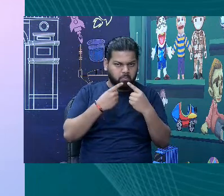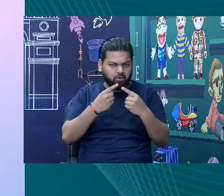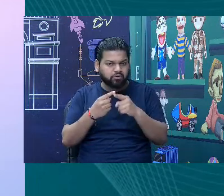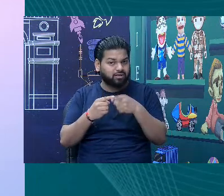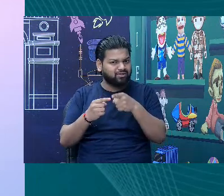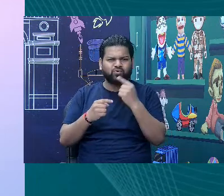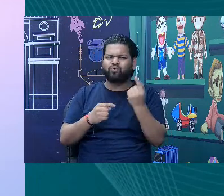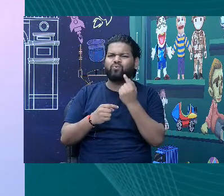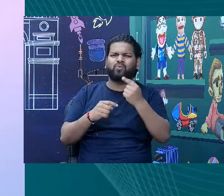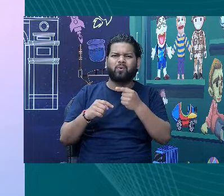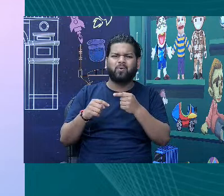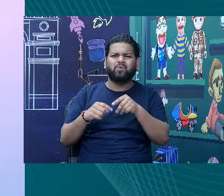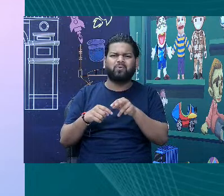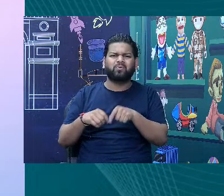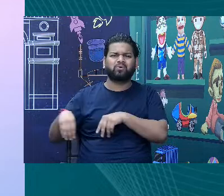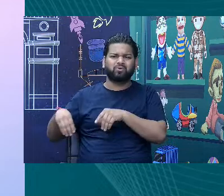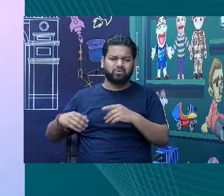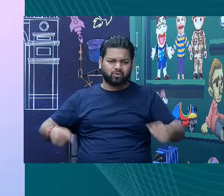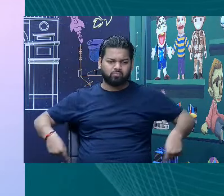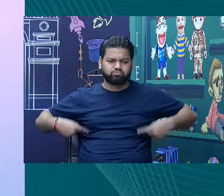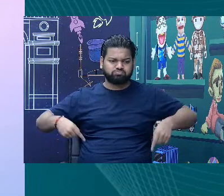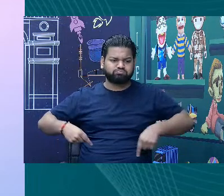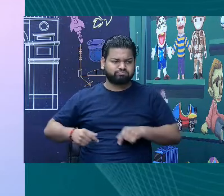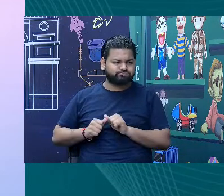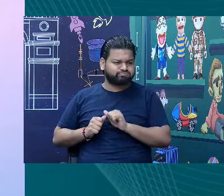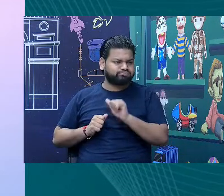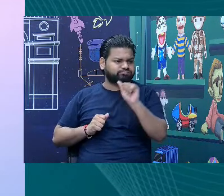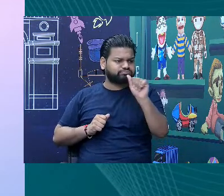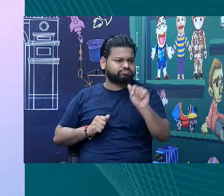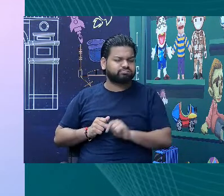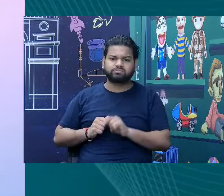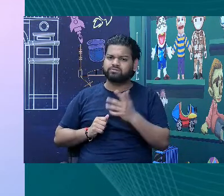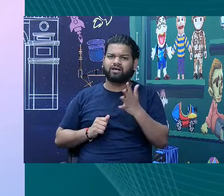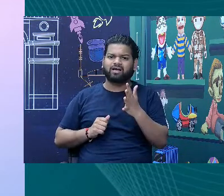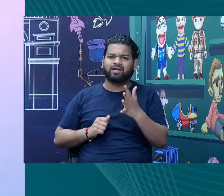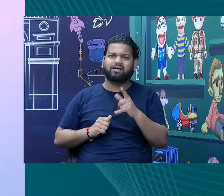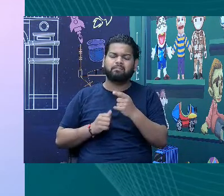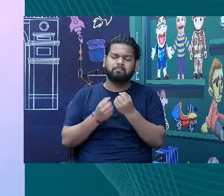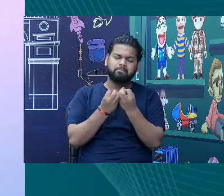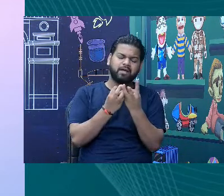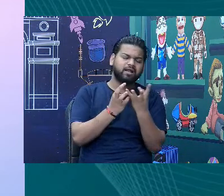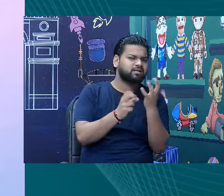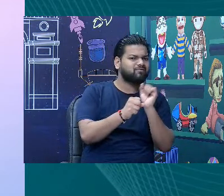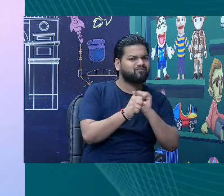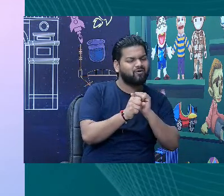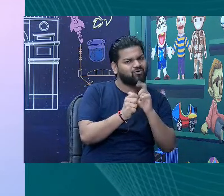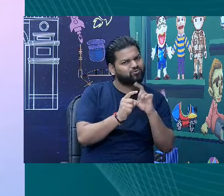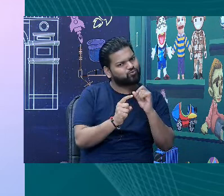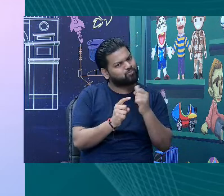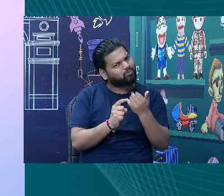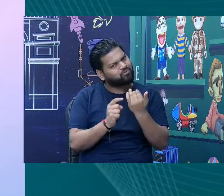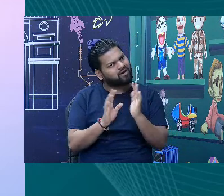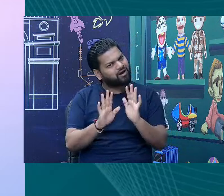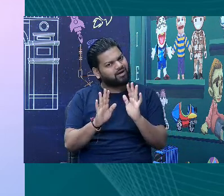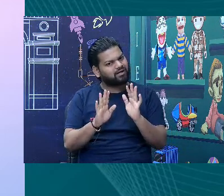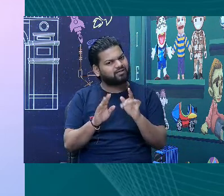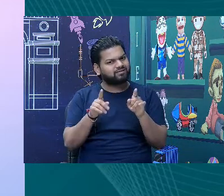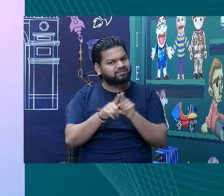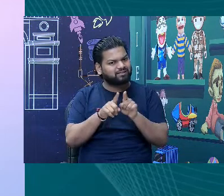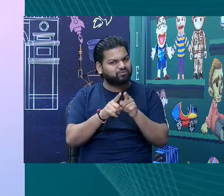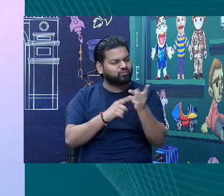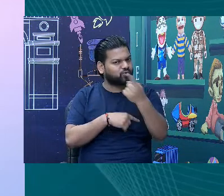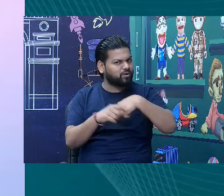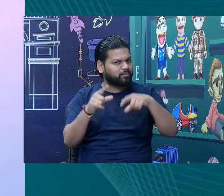things. As you can see in the picture, you know, different parts of his wheelchair are also labeled here. There is a tablet